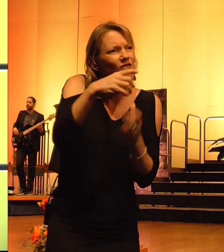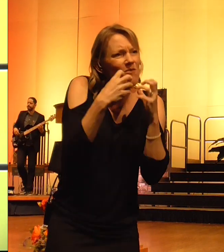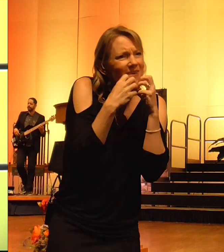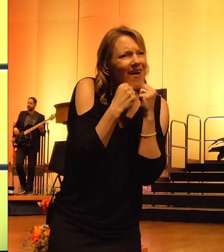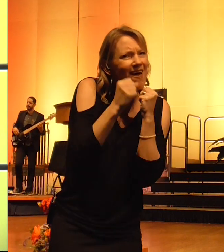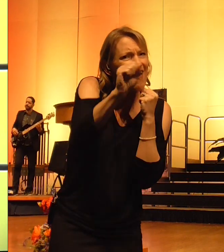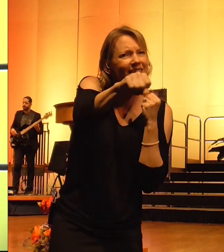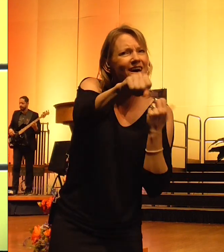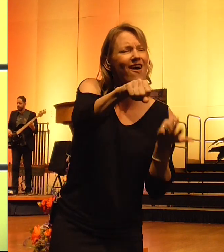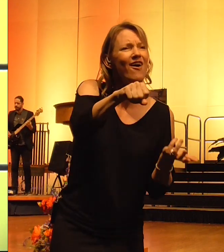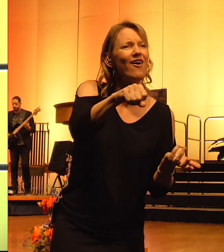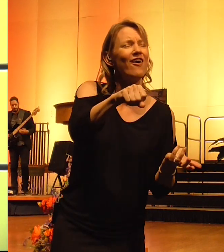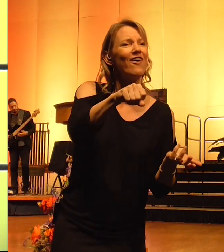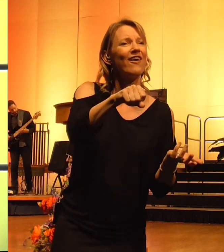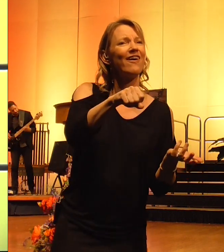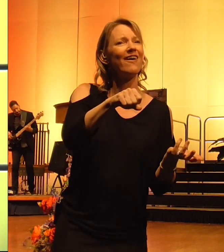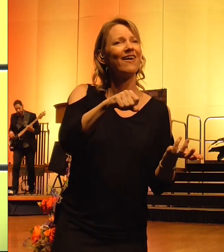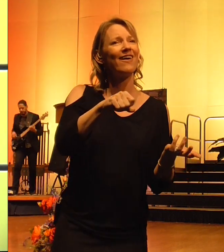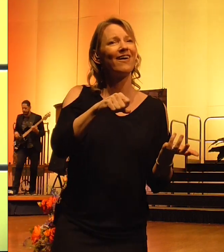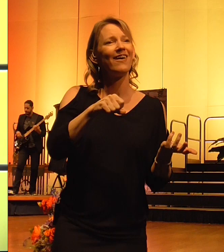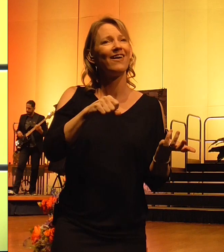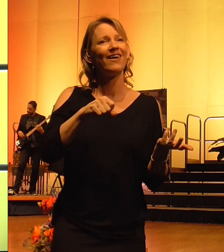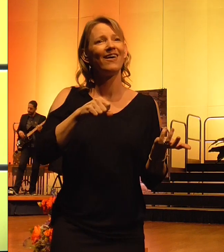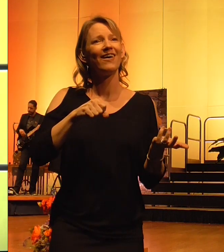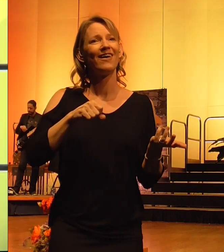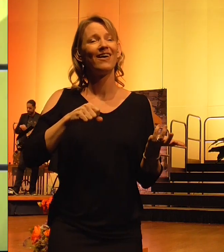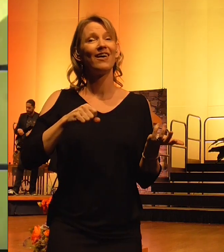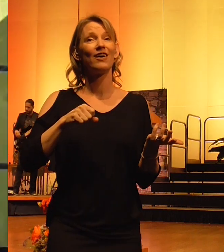you care.